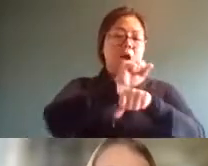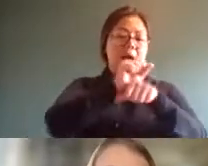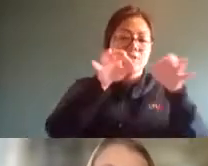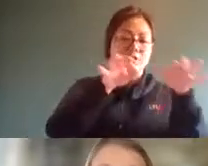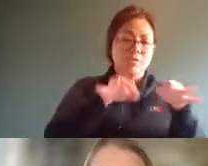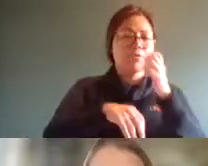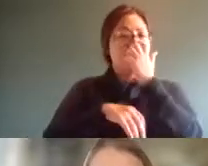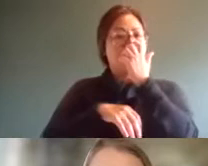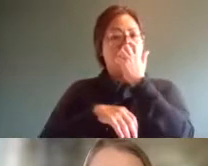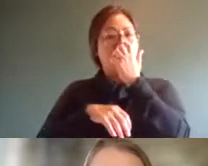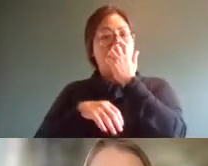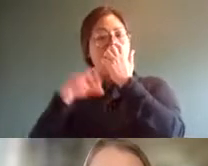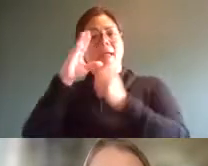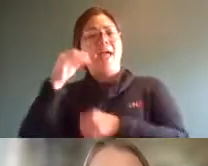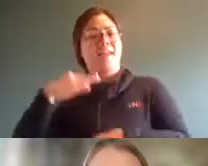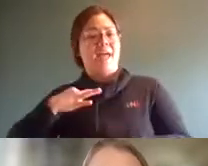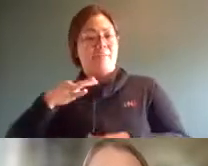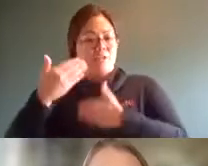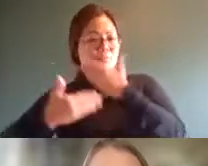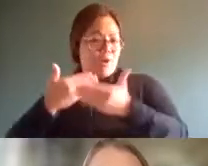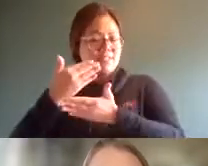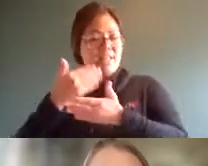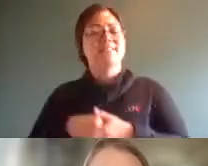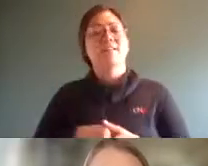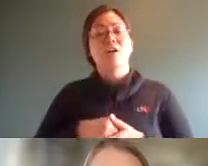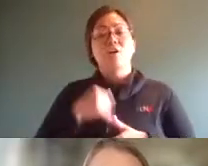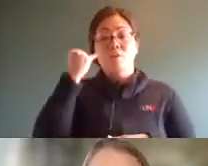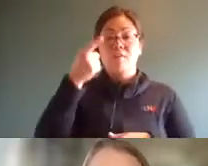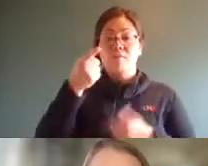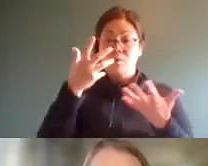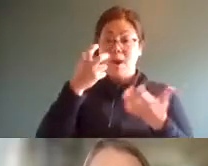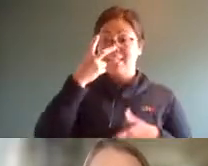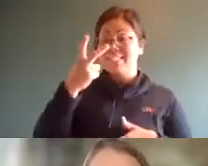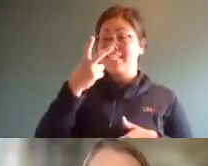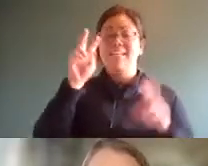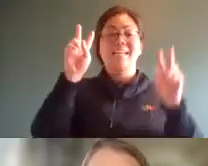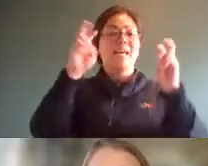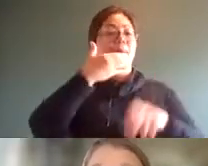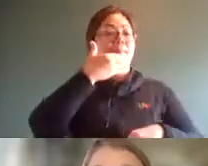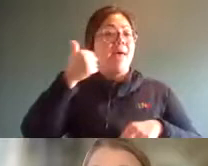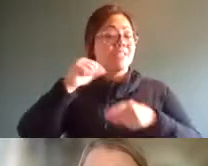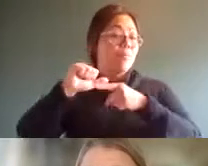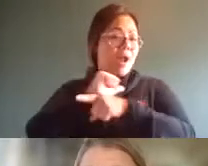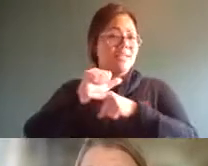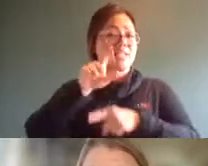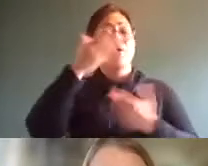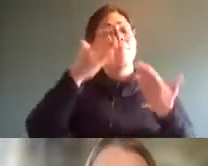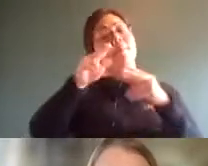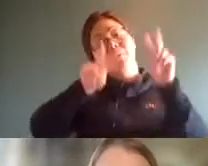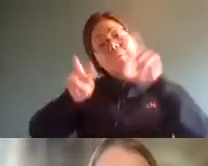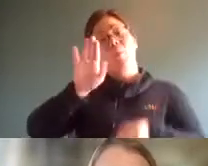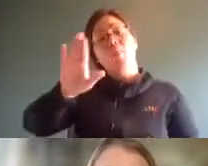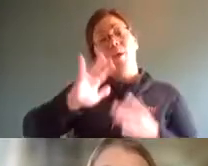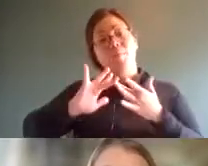descriptions and the application process. So if you want to see best practices in action, you might explore their